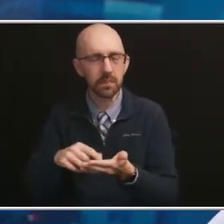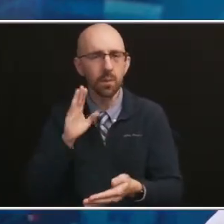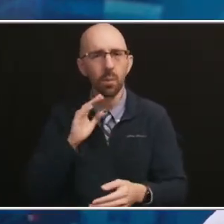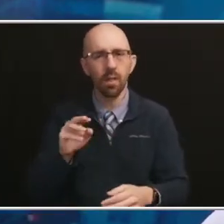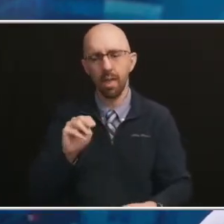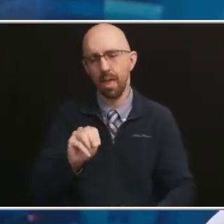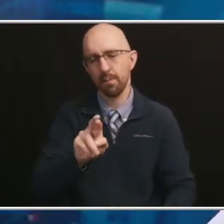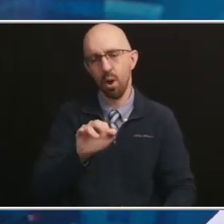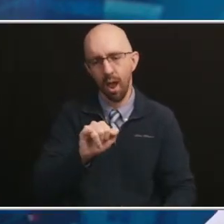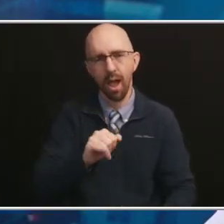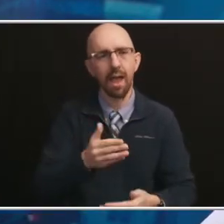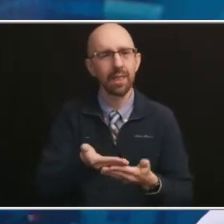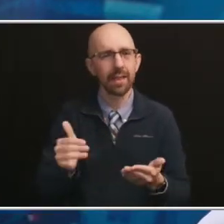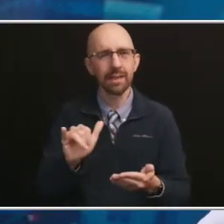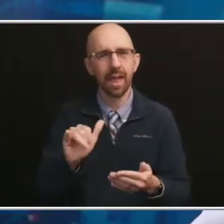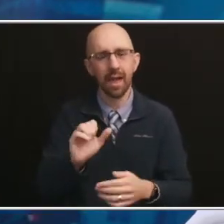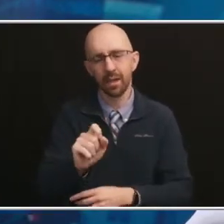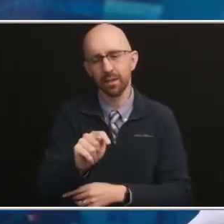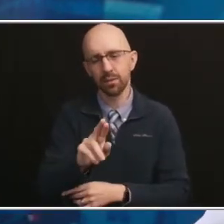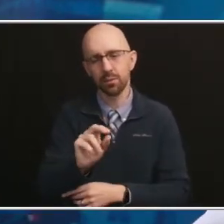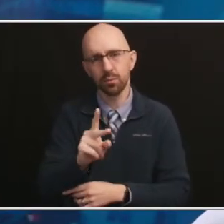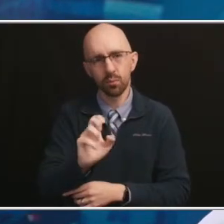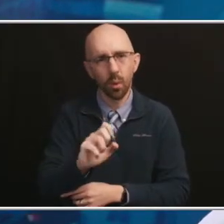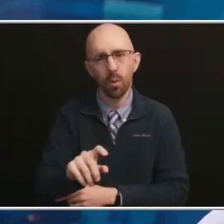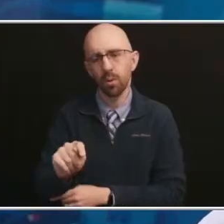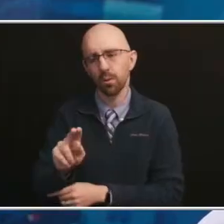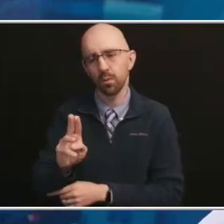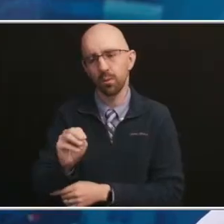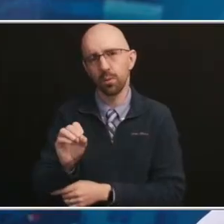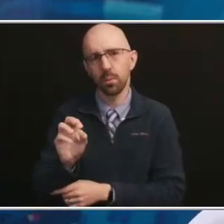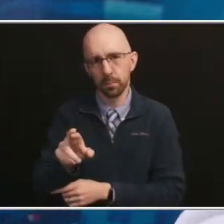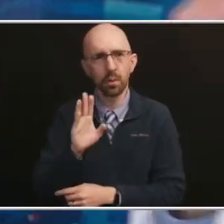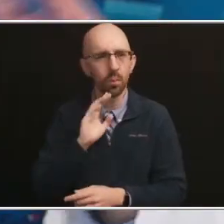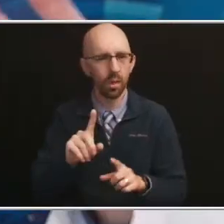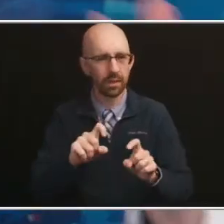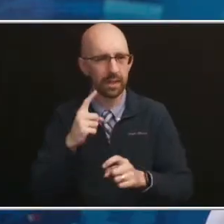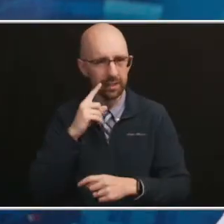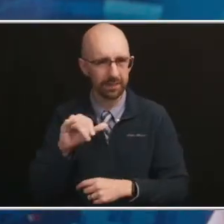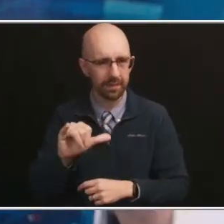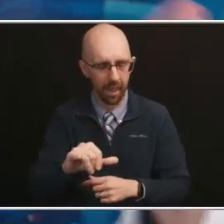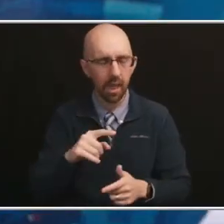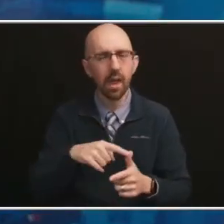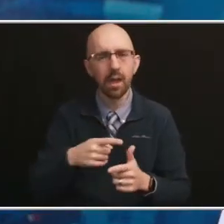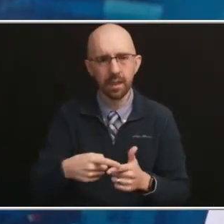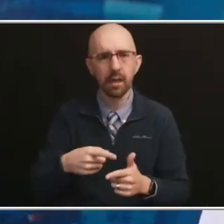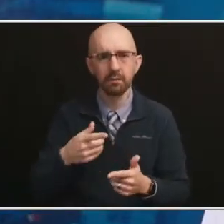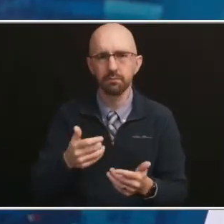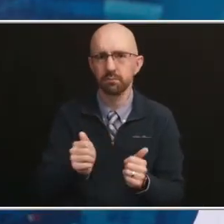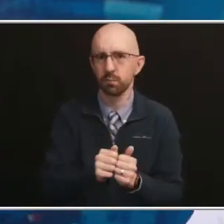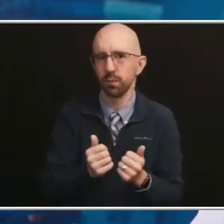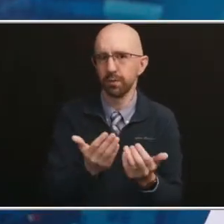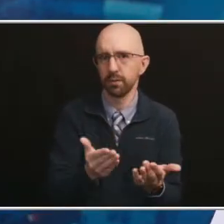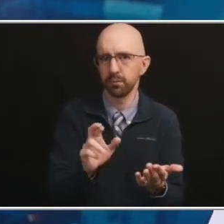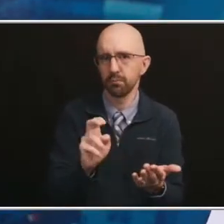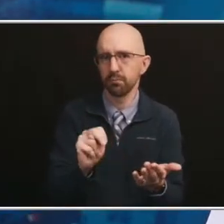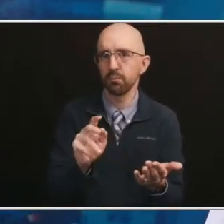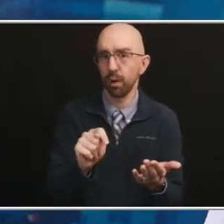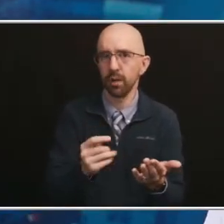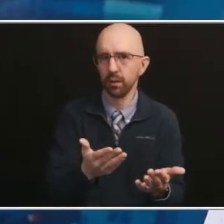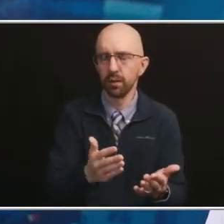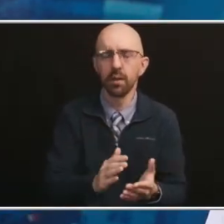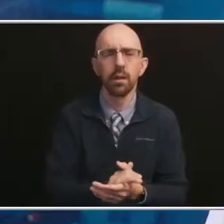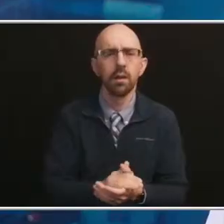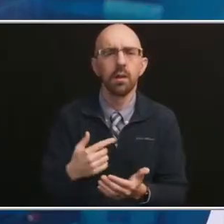things like stroke or tumor, and then we will. In the case of Brent, it